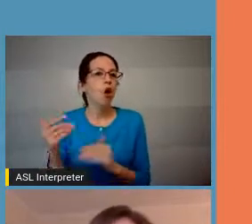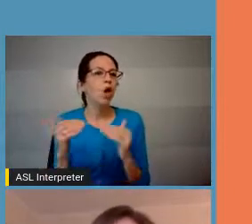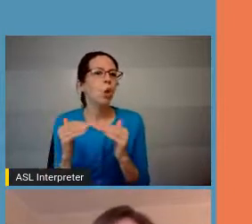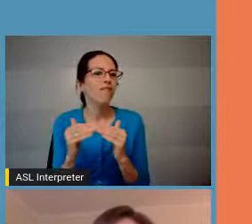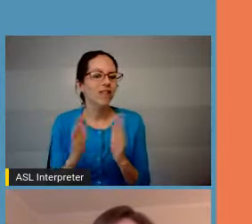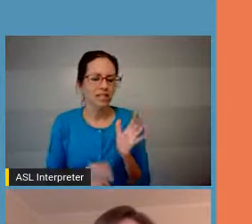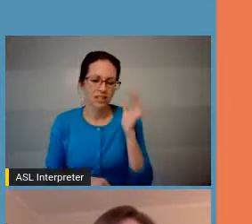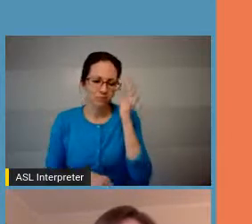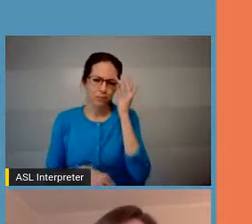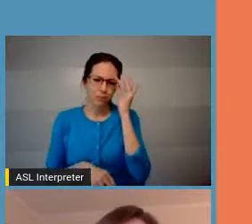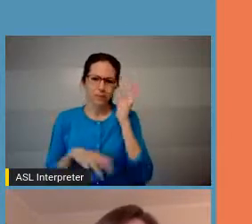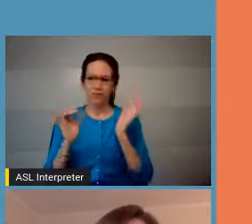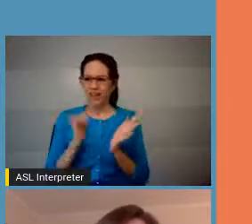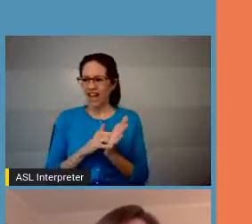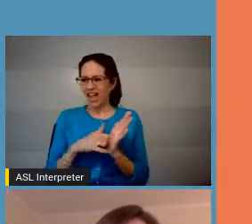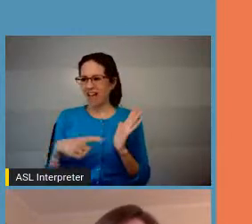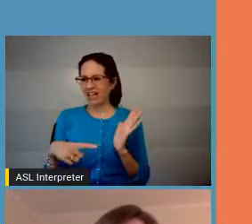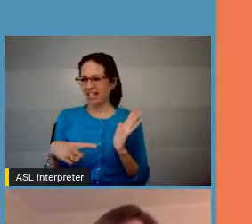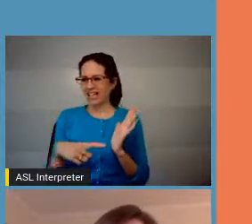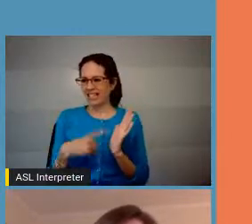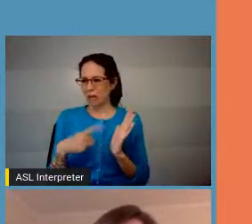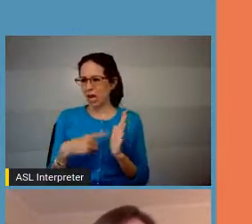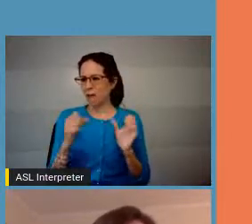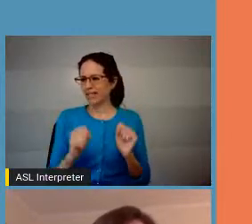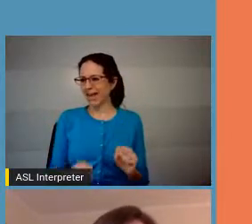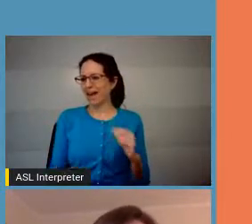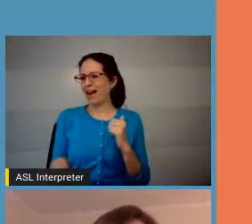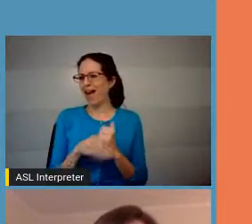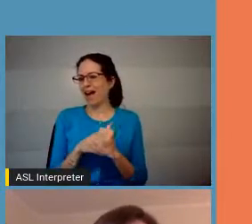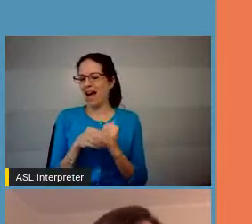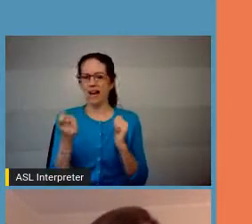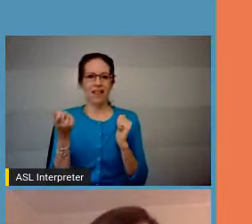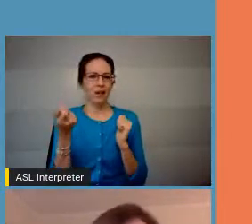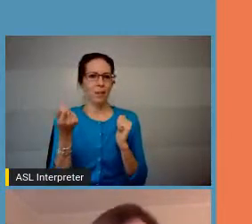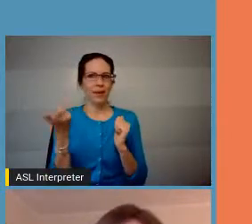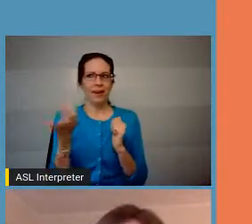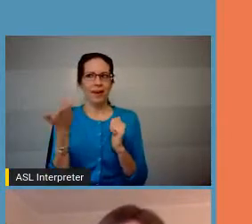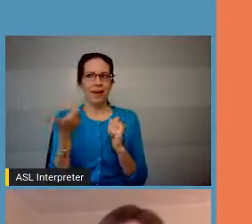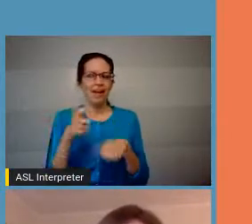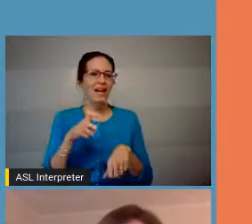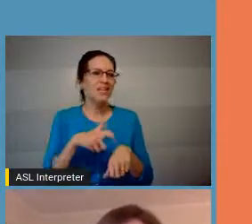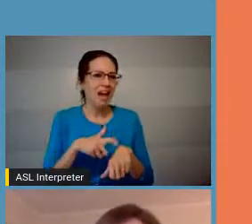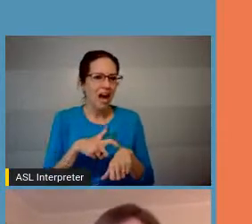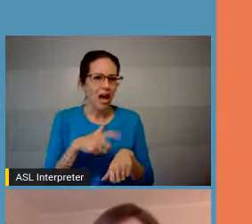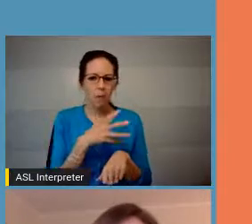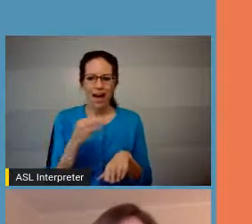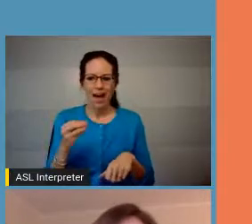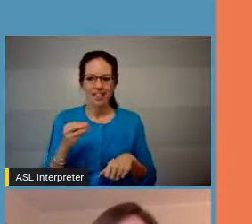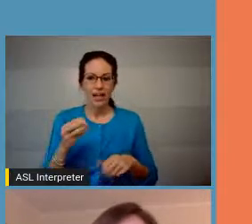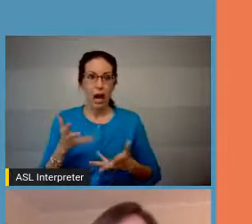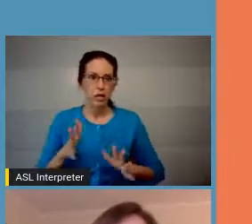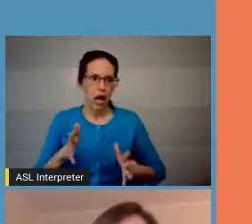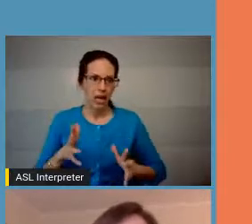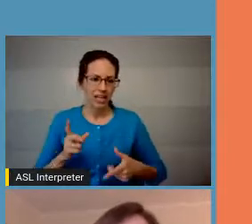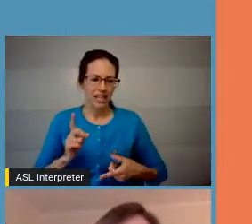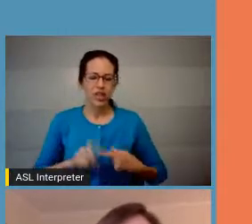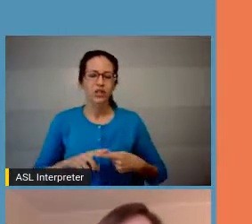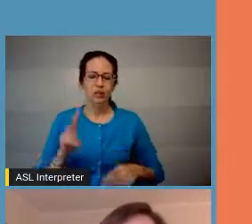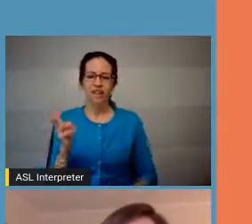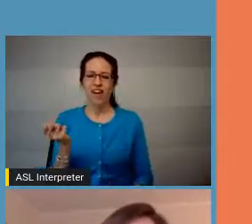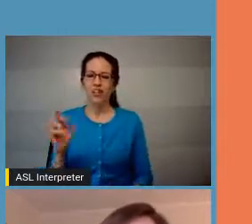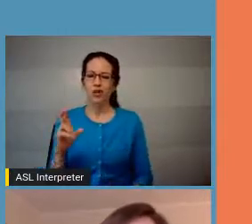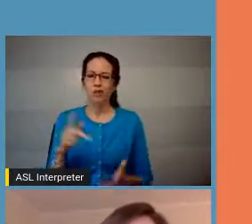sometimes add a little layer of time and anxiety to vendor projects.